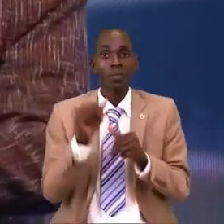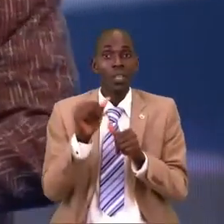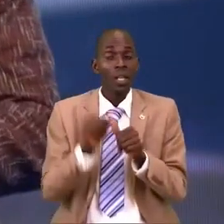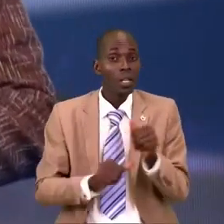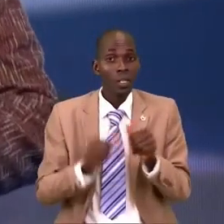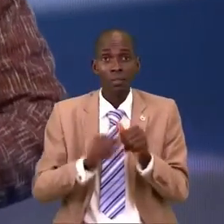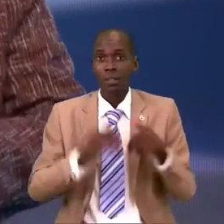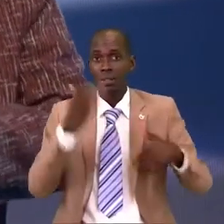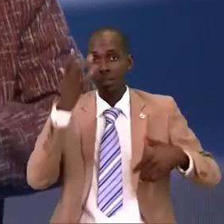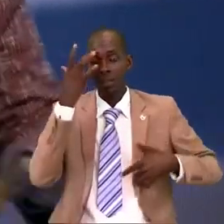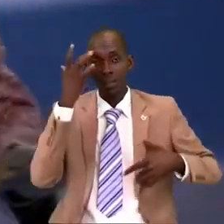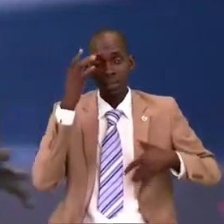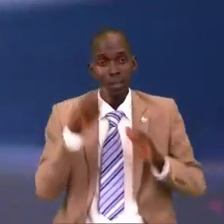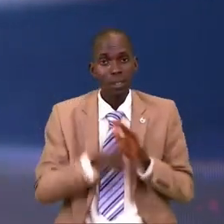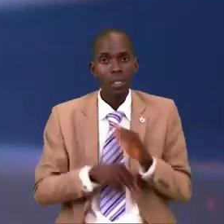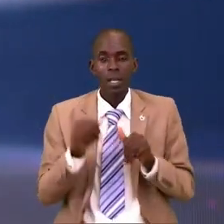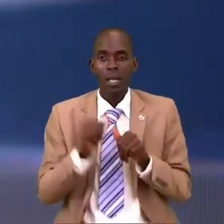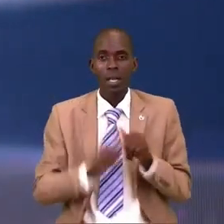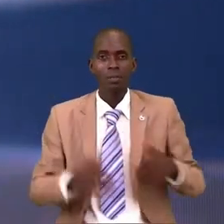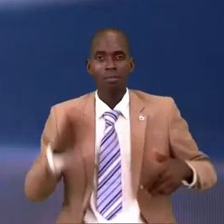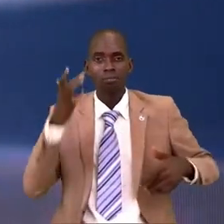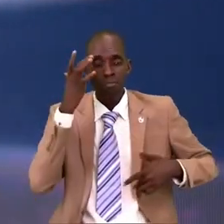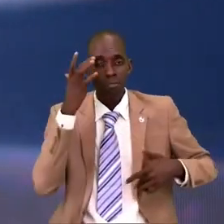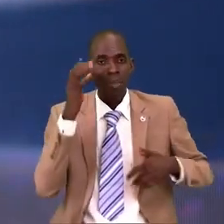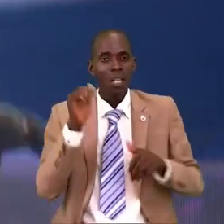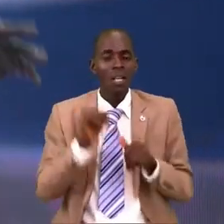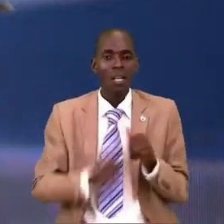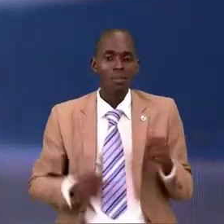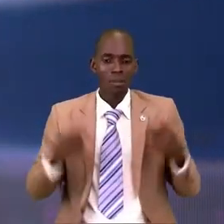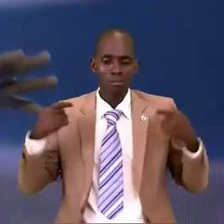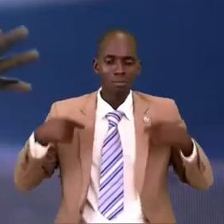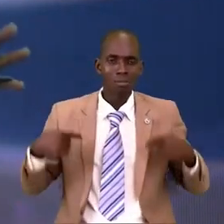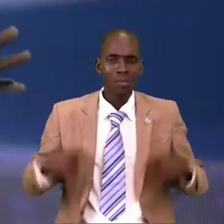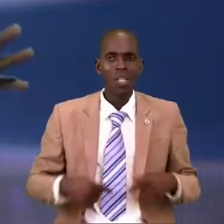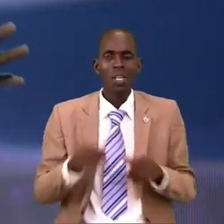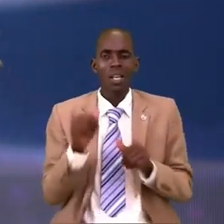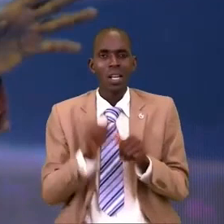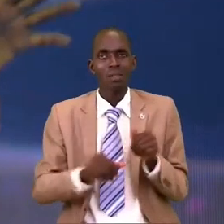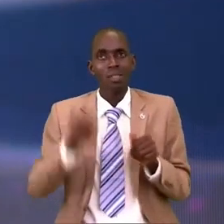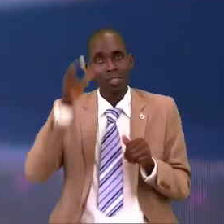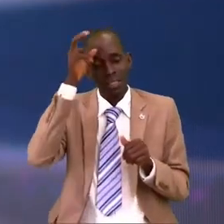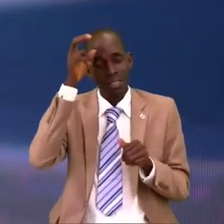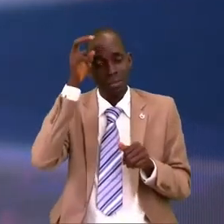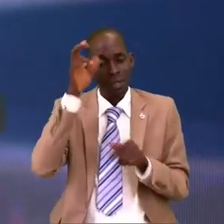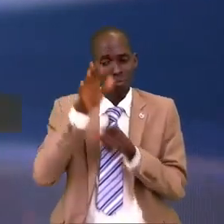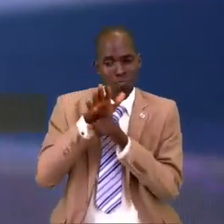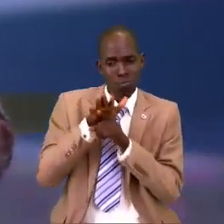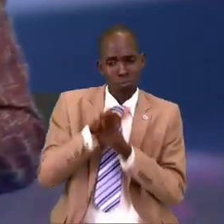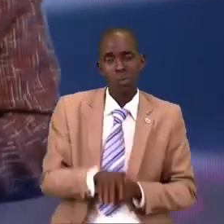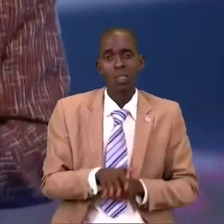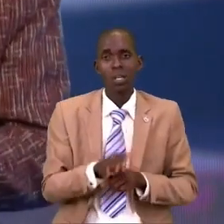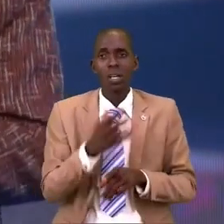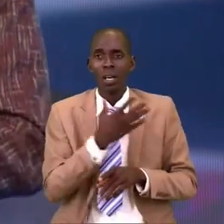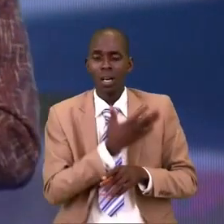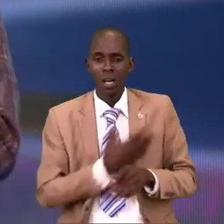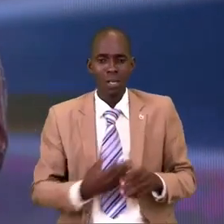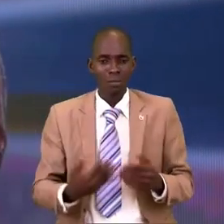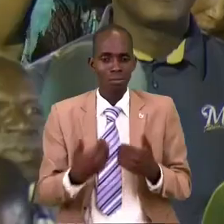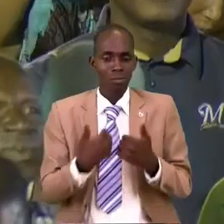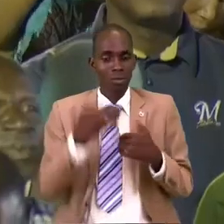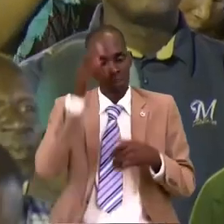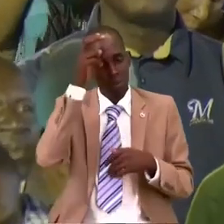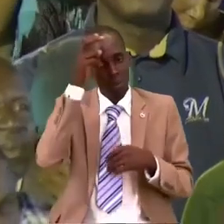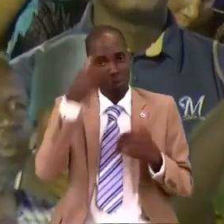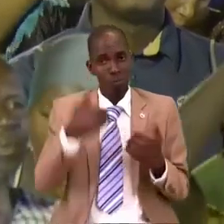and possession, tonight, in the night, it'll break every yoke in your life in